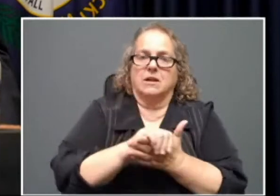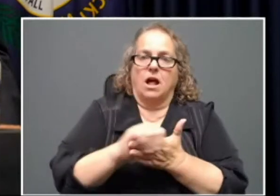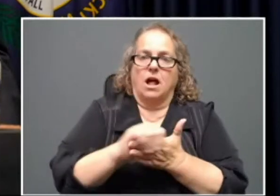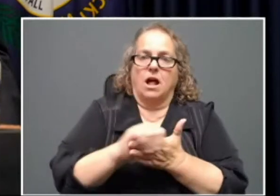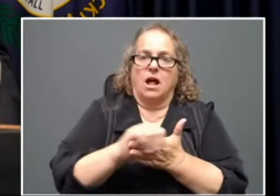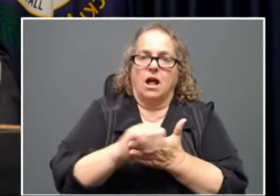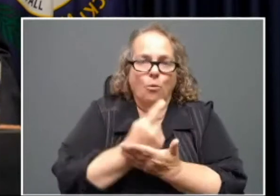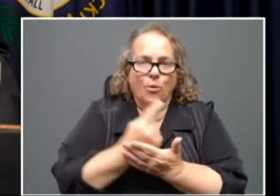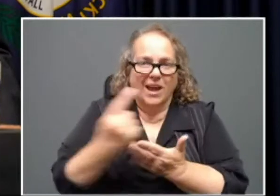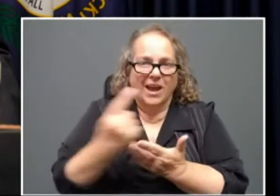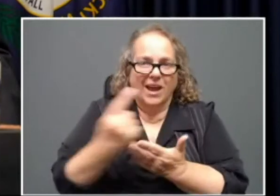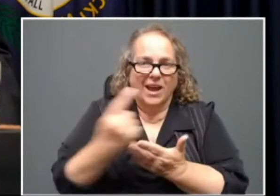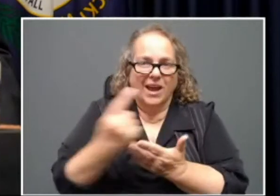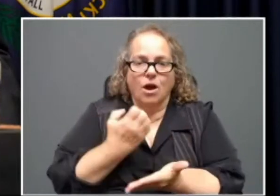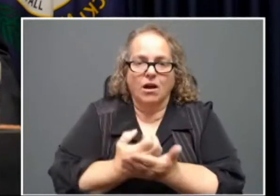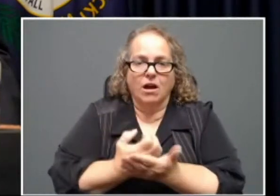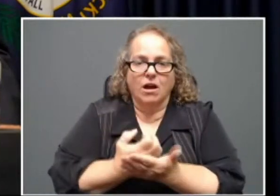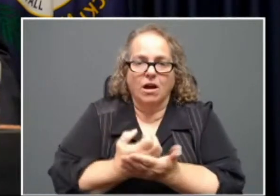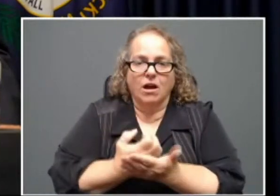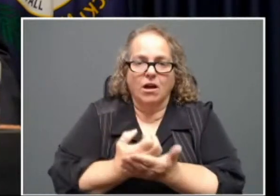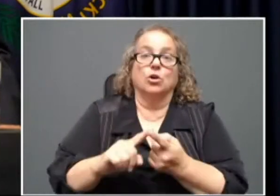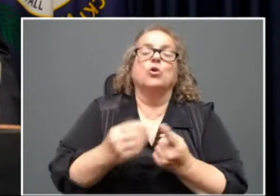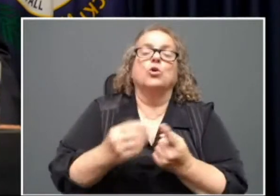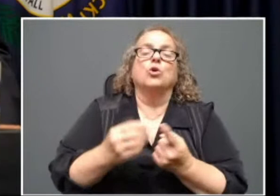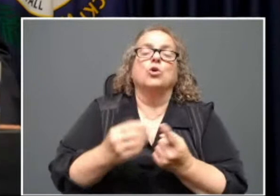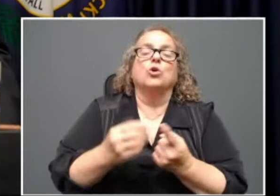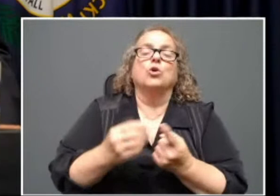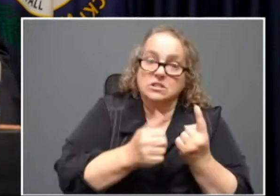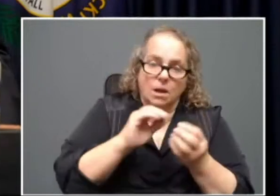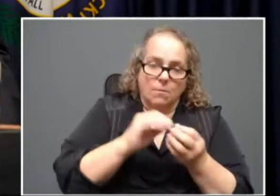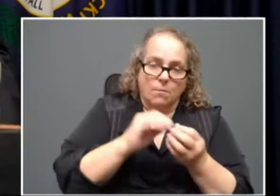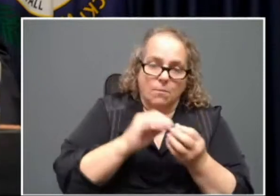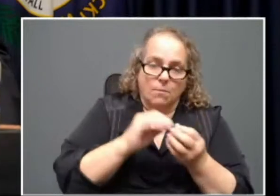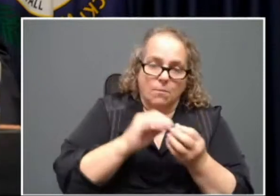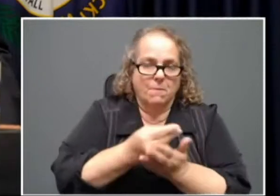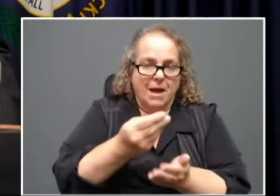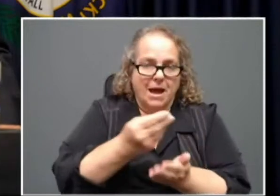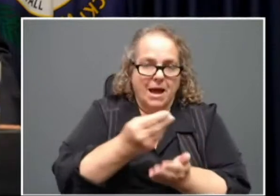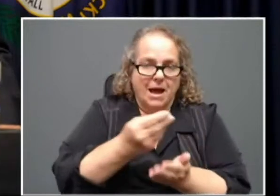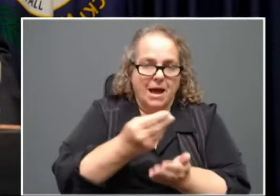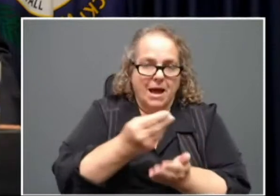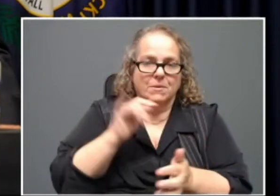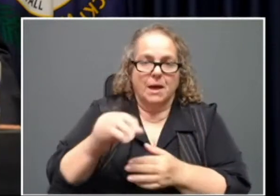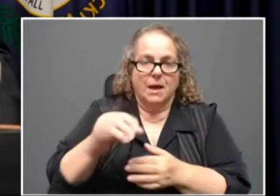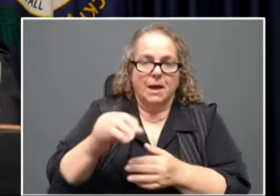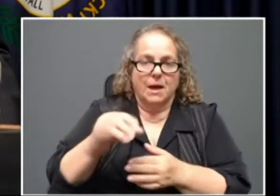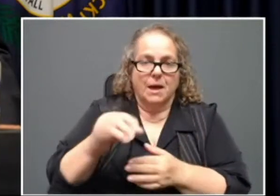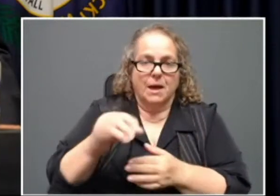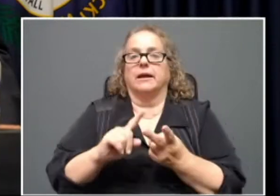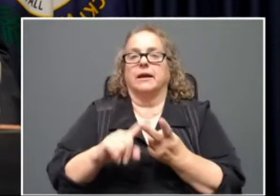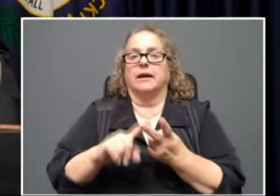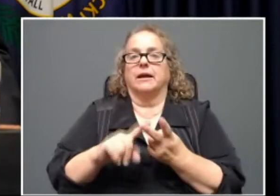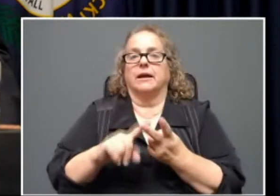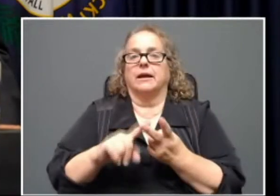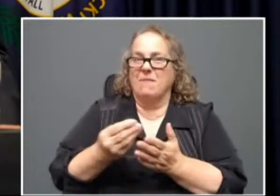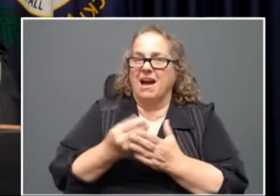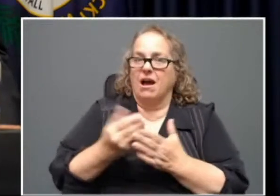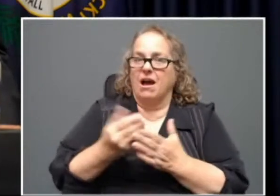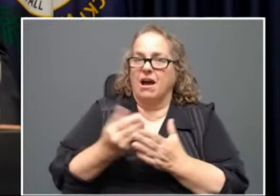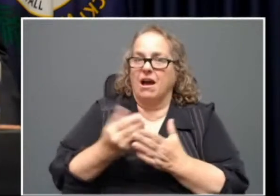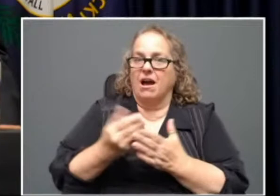into groceries. That's the number one thing being bought. They're going into retail. So an